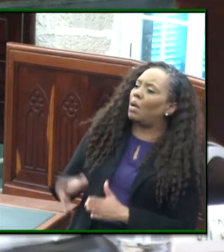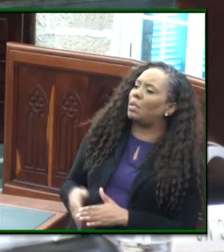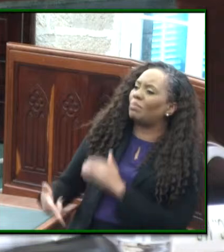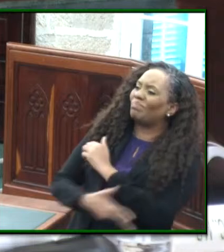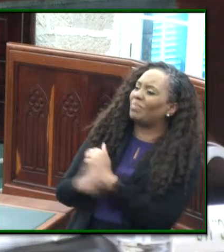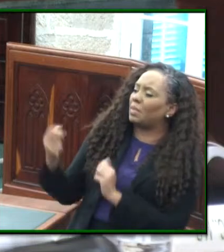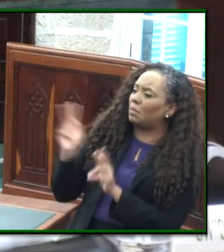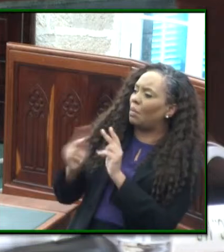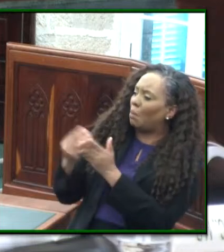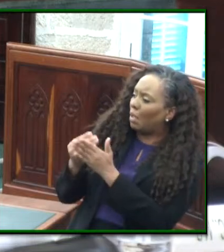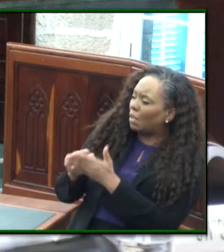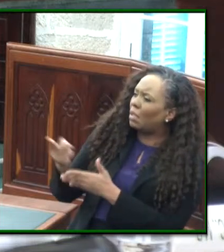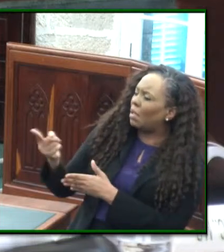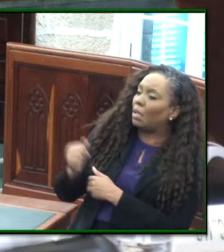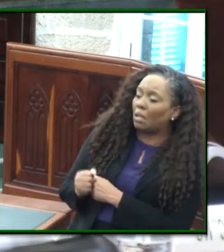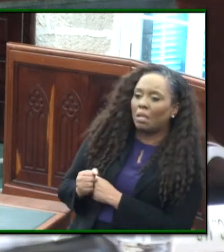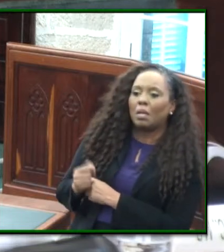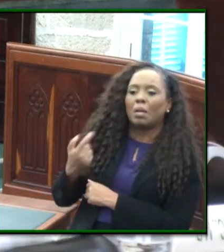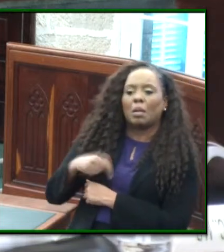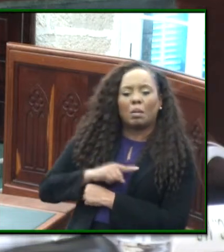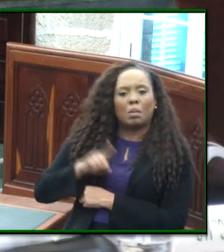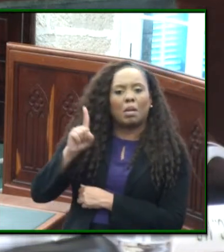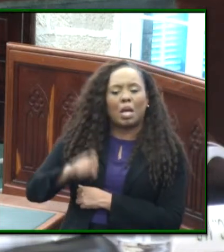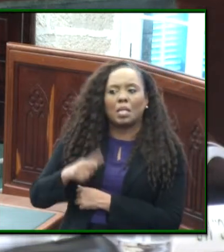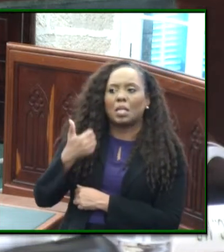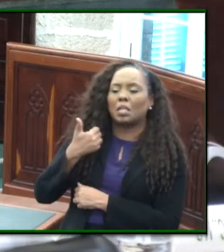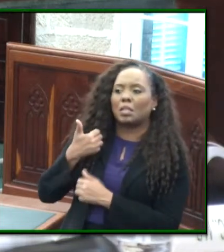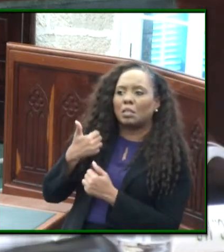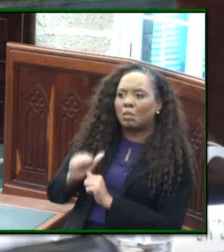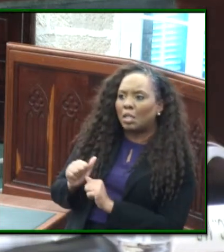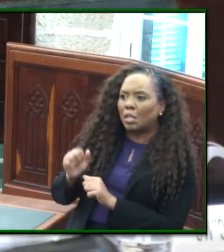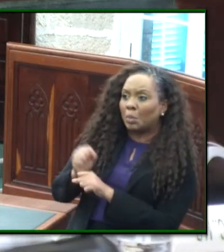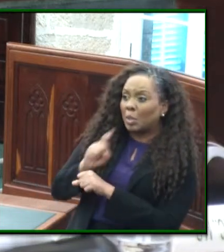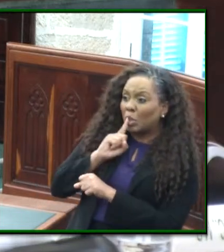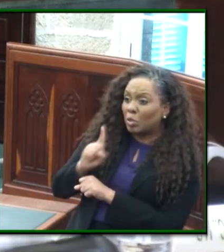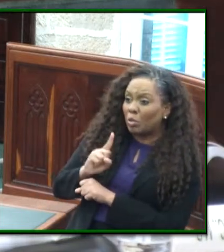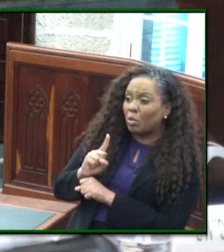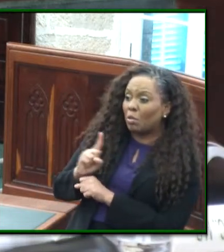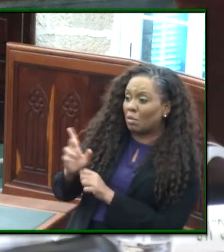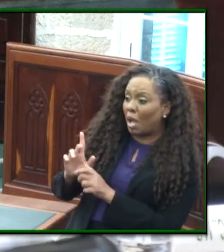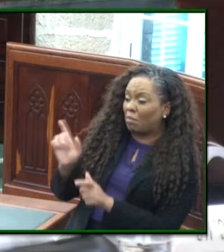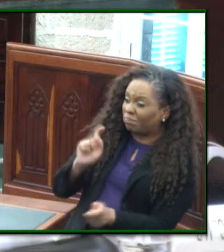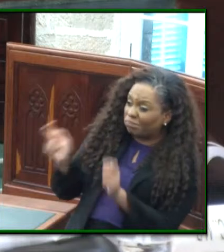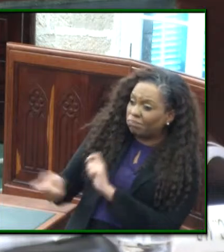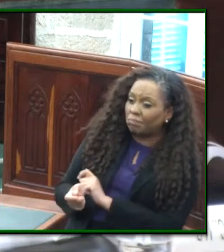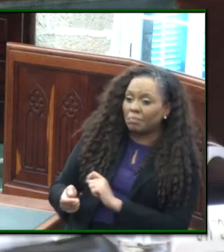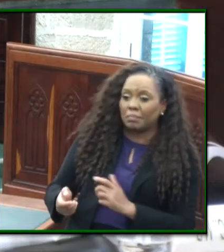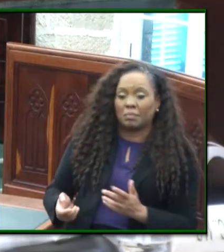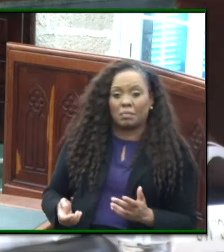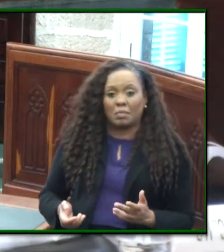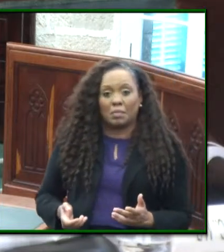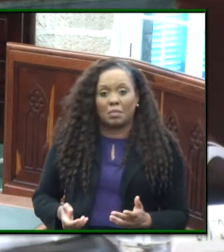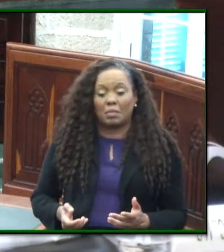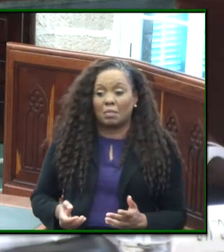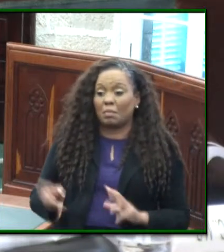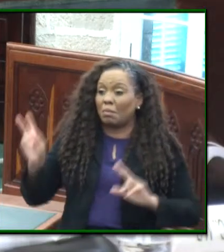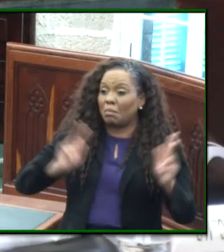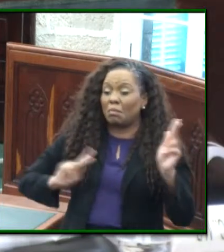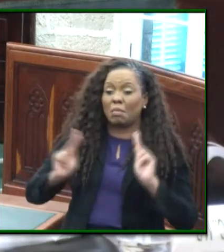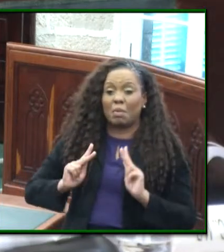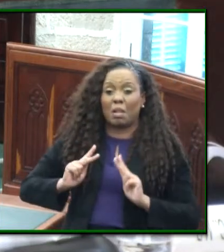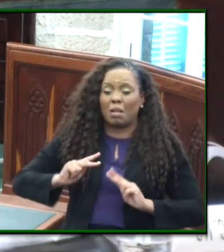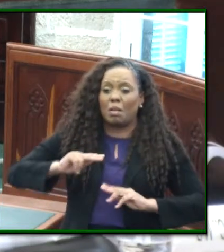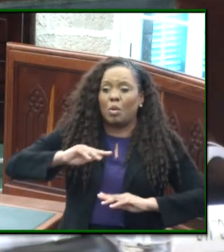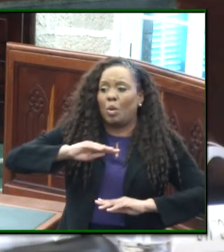incorrect, that we aggressively went after them. And all I will say is that the public will only be settled and comfortable